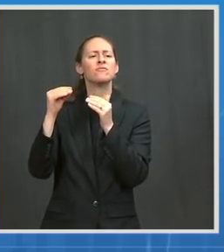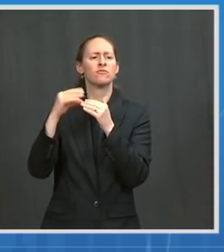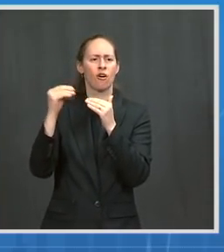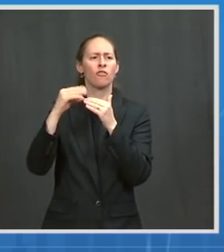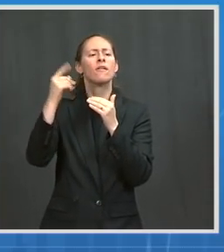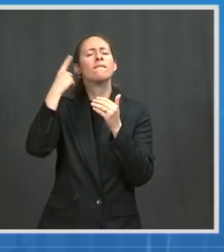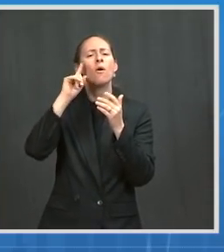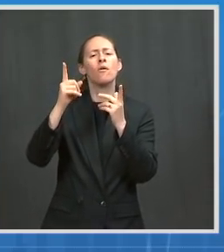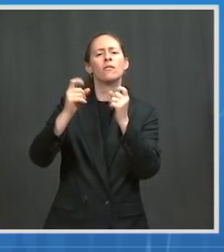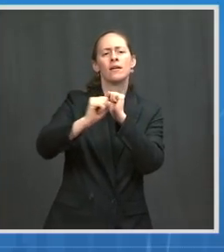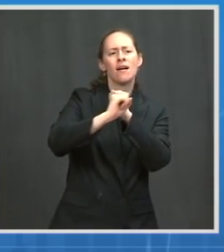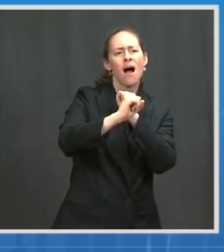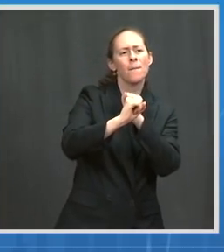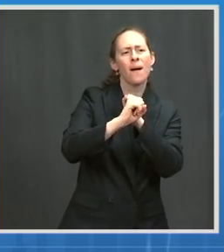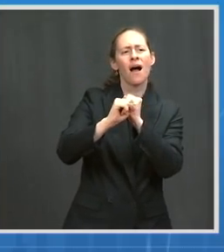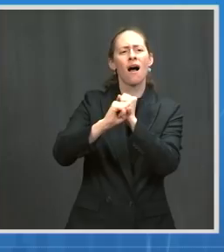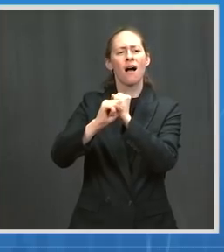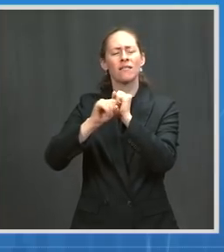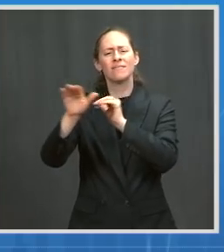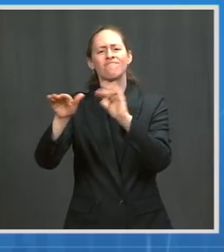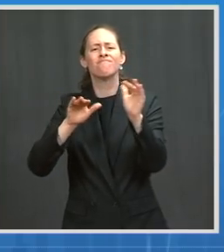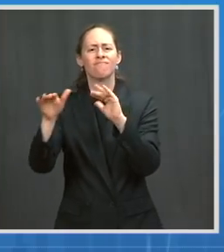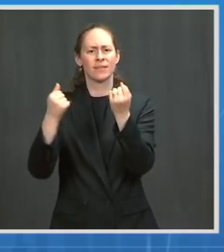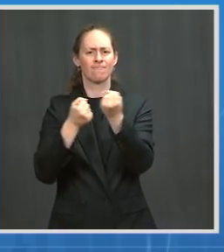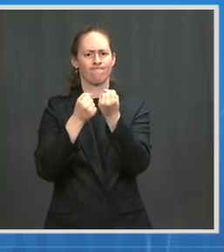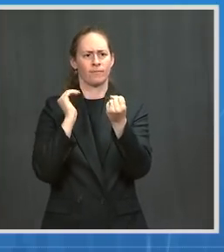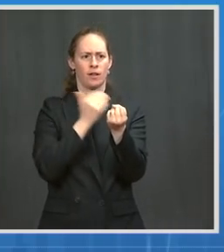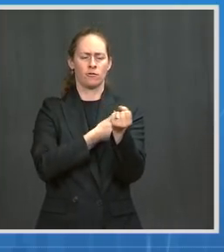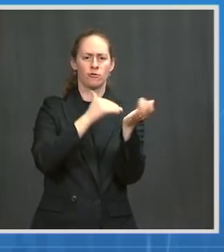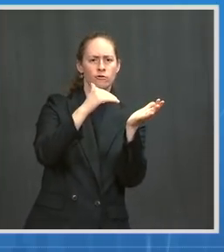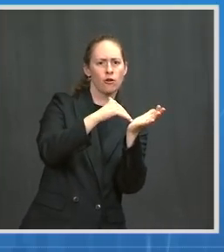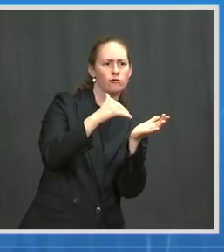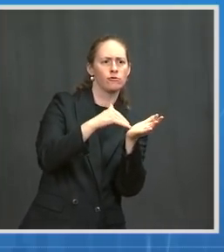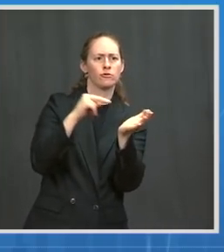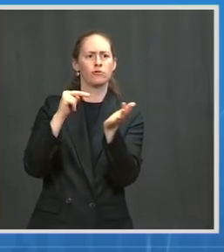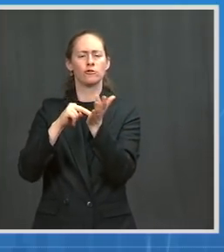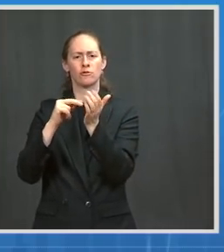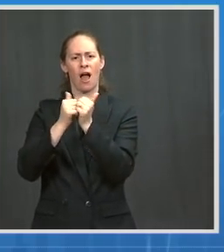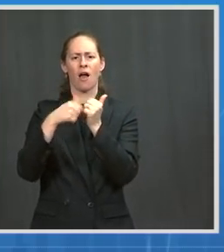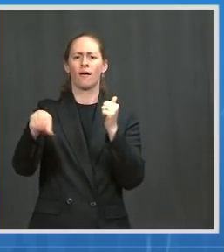healthcare workforce. My office will continue to focus on clinician well-being in the coming